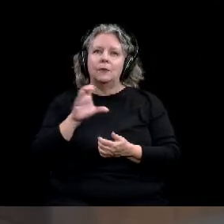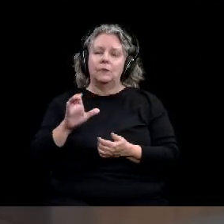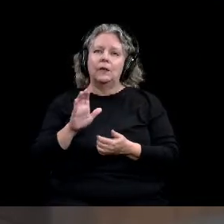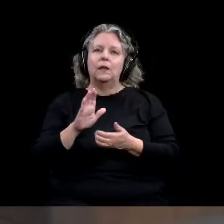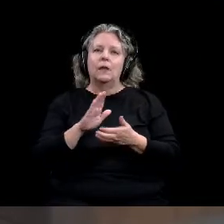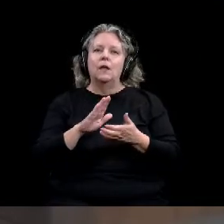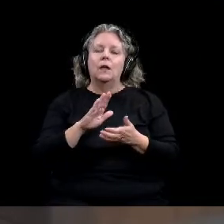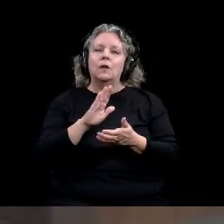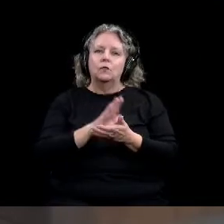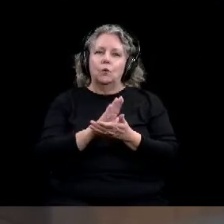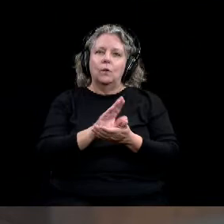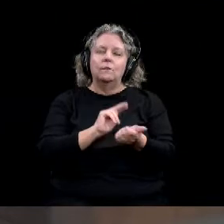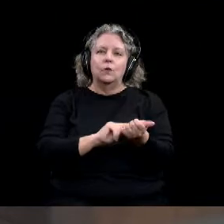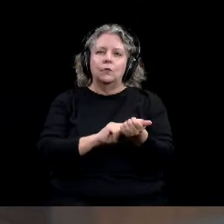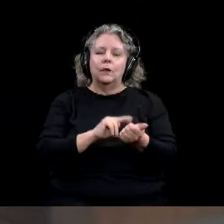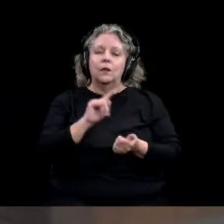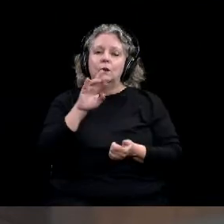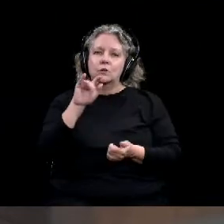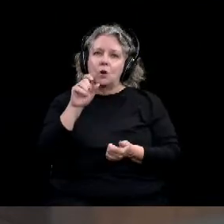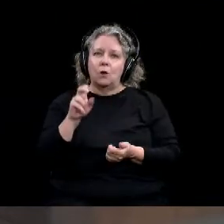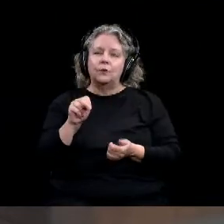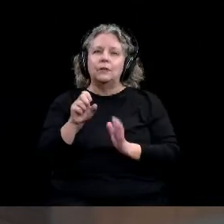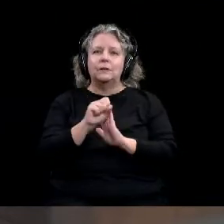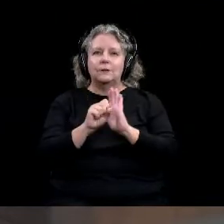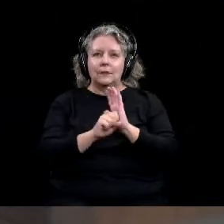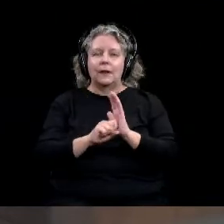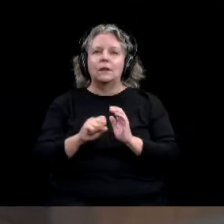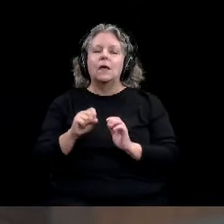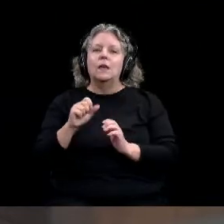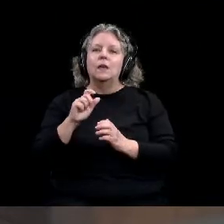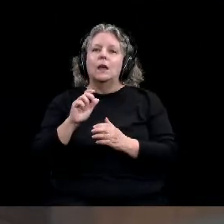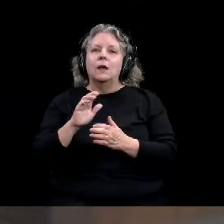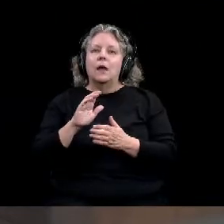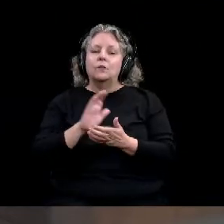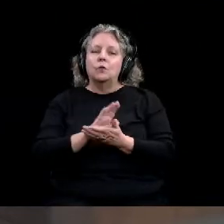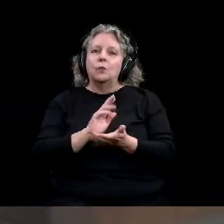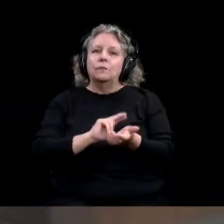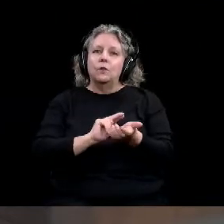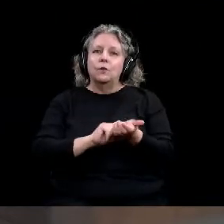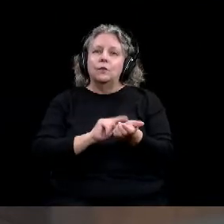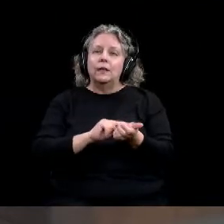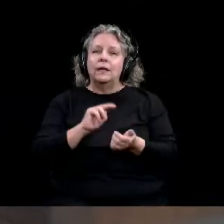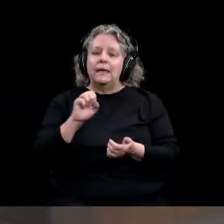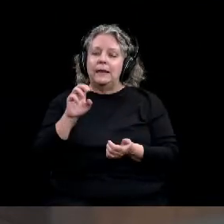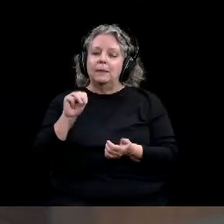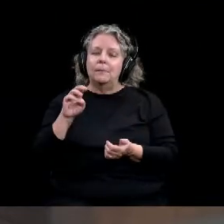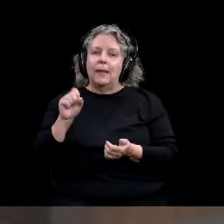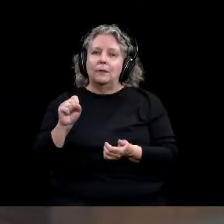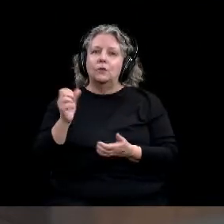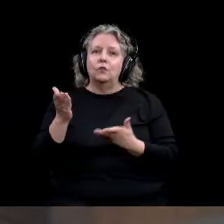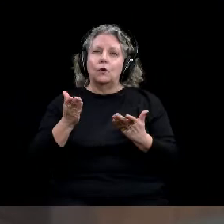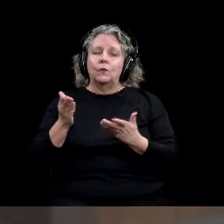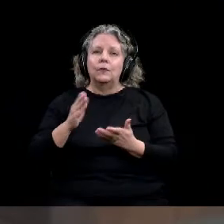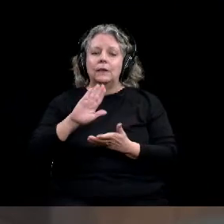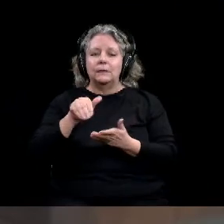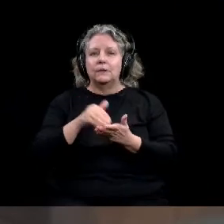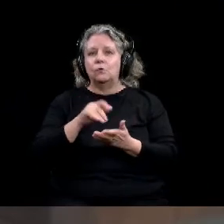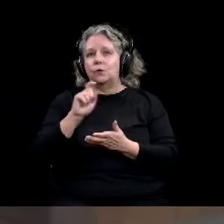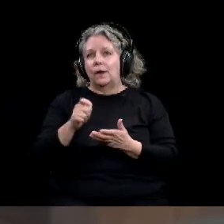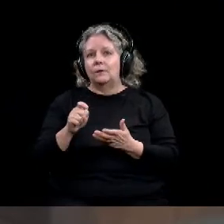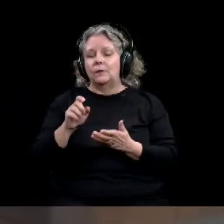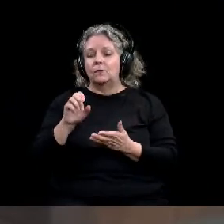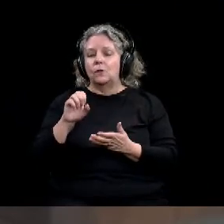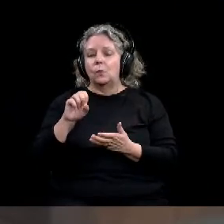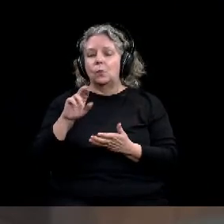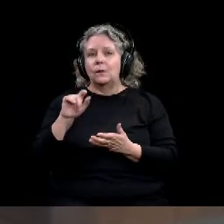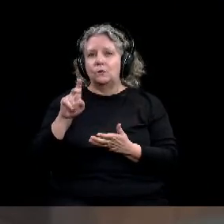the American Medical Response EMS Services, Central Texas Medical Reserve Corps, and all who have volunteered through that great